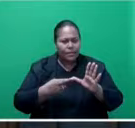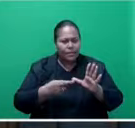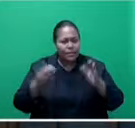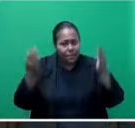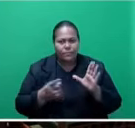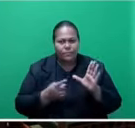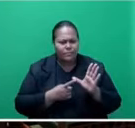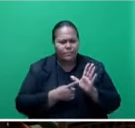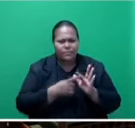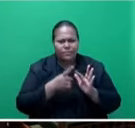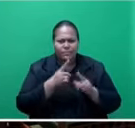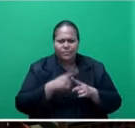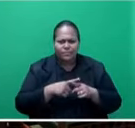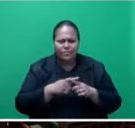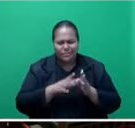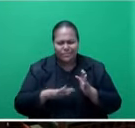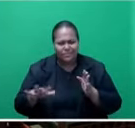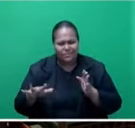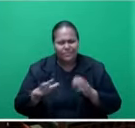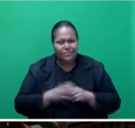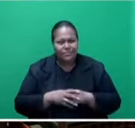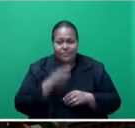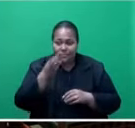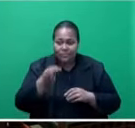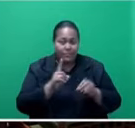no further comments on the motion. Ask question